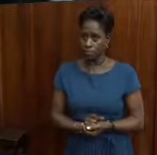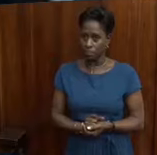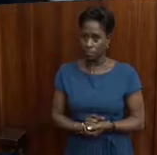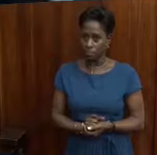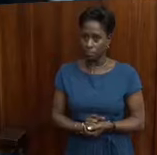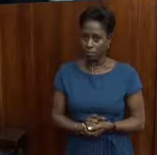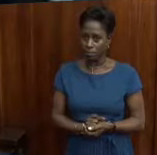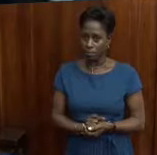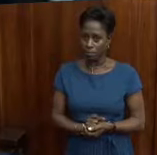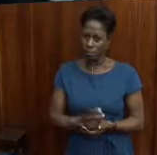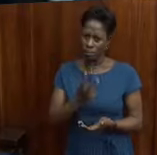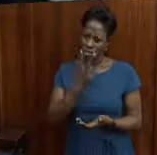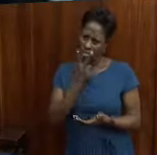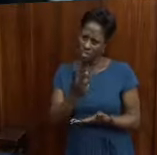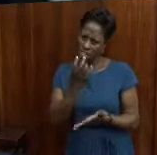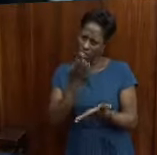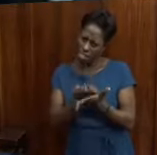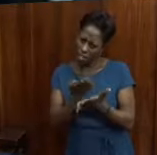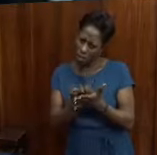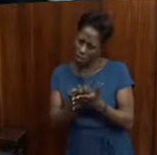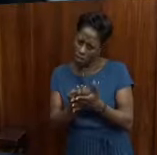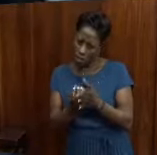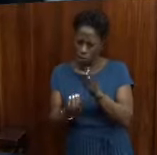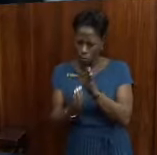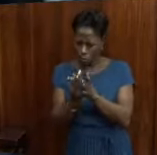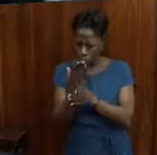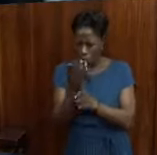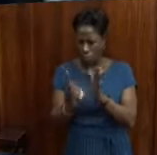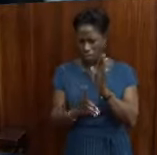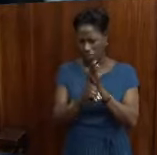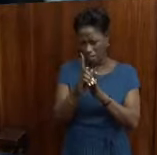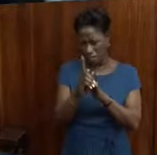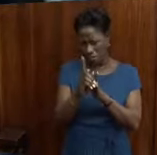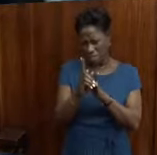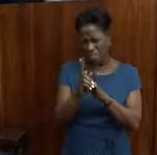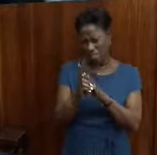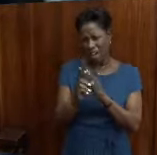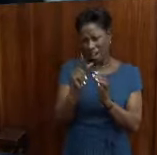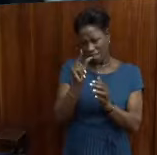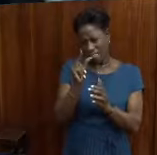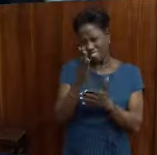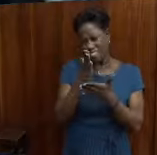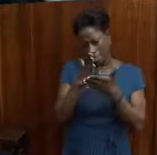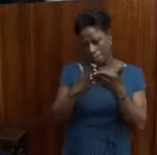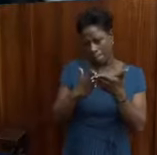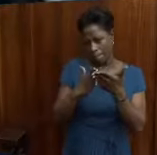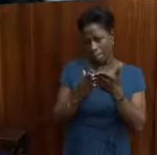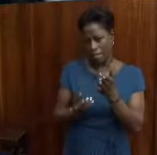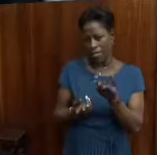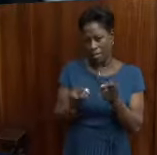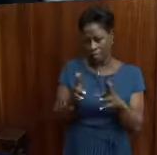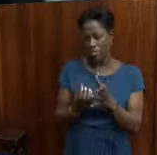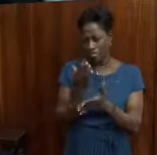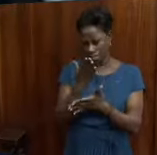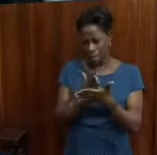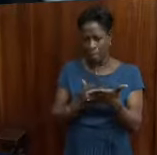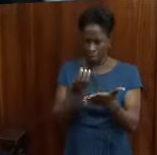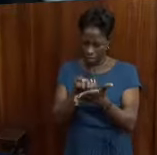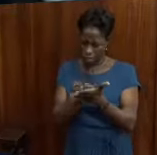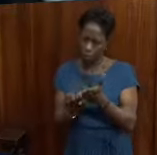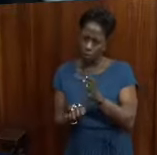growth in the Eastern Caribbean Currency Union is estimated at 3.9%, while in Guyana, we continue to